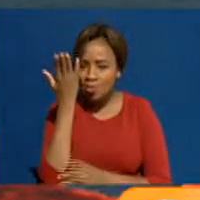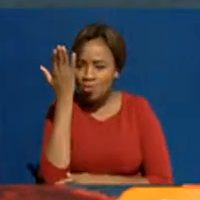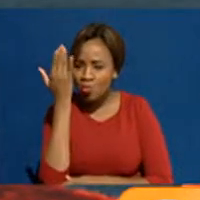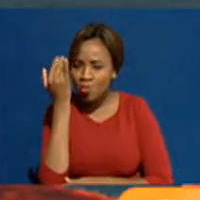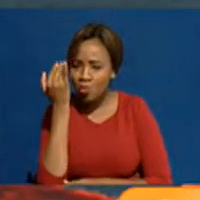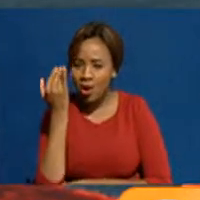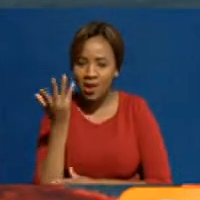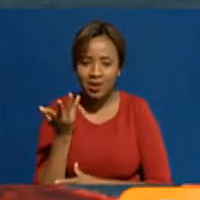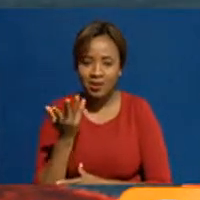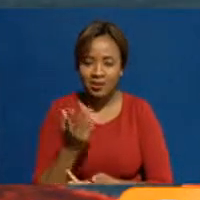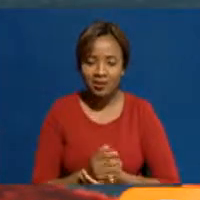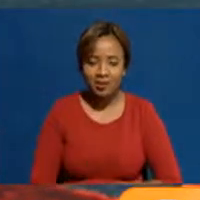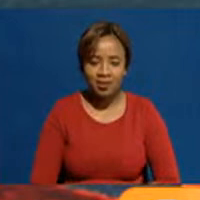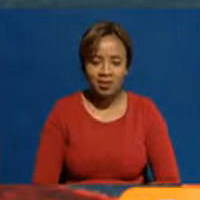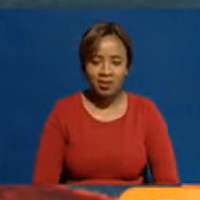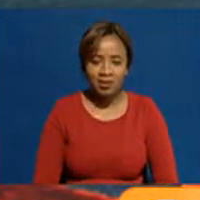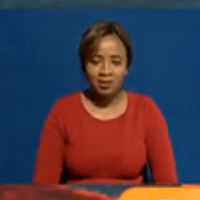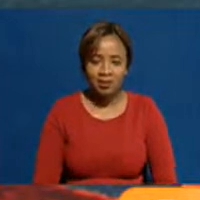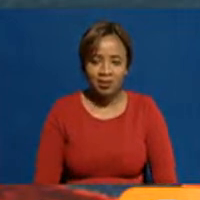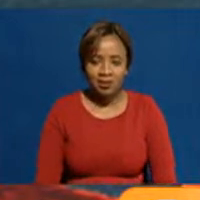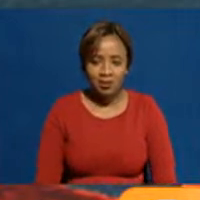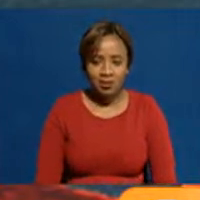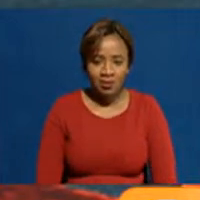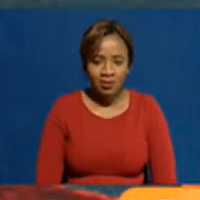curriculum gave?